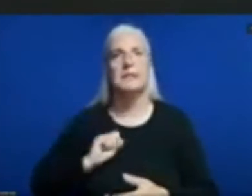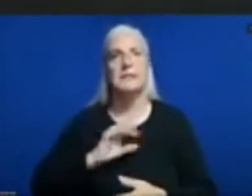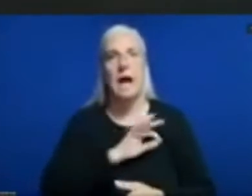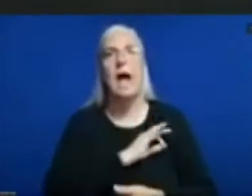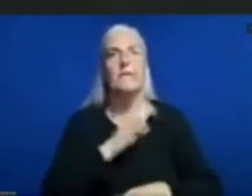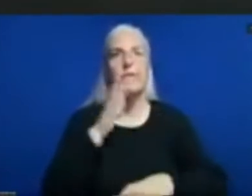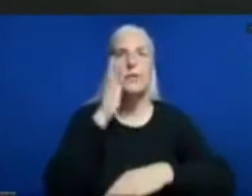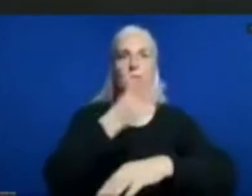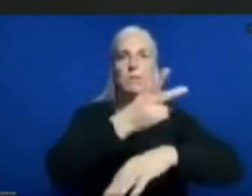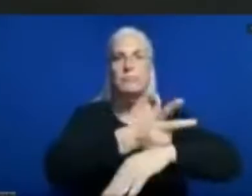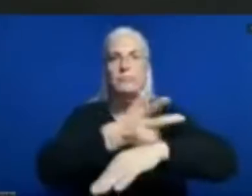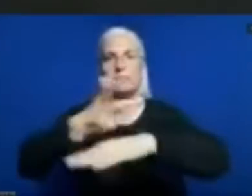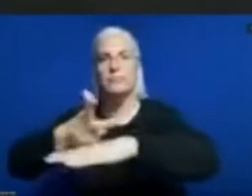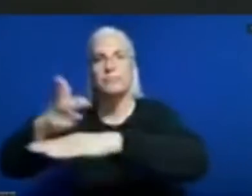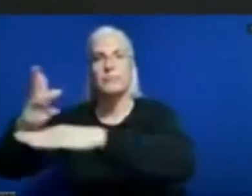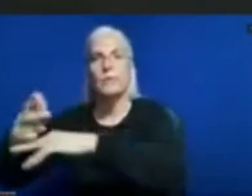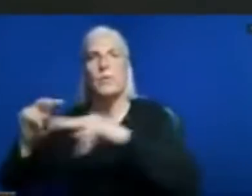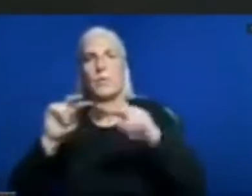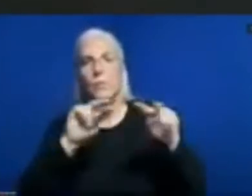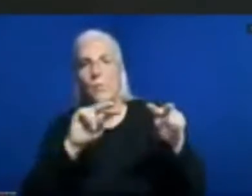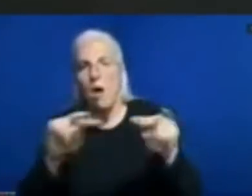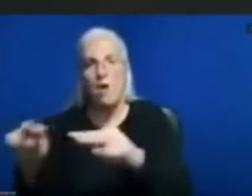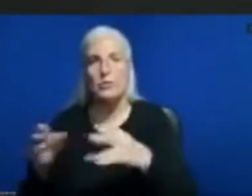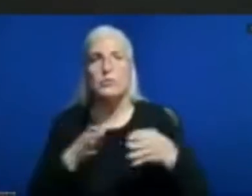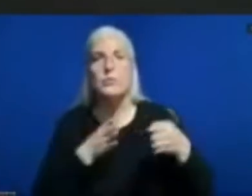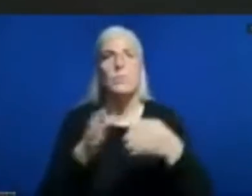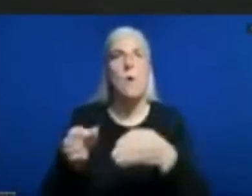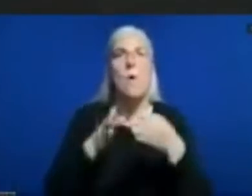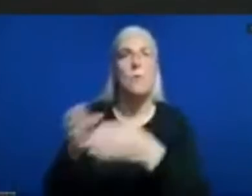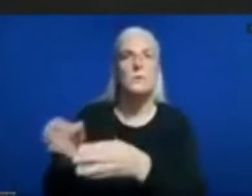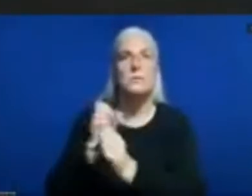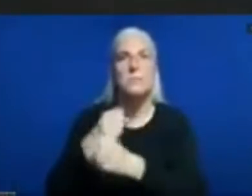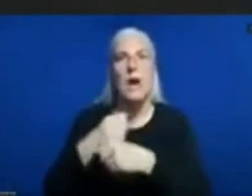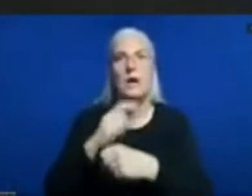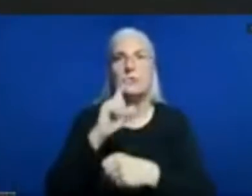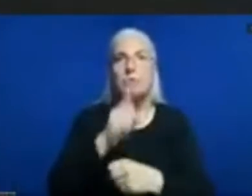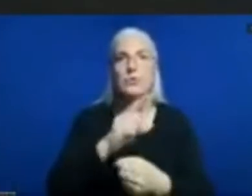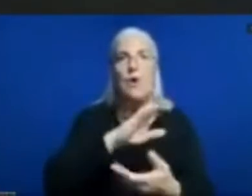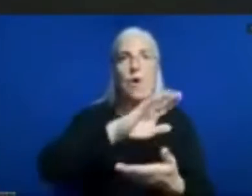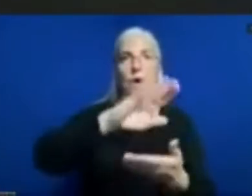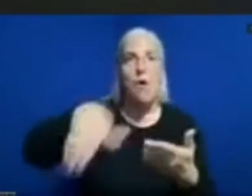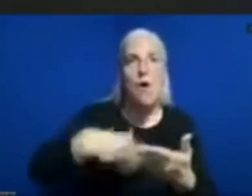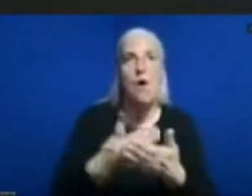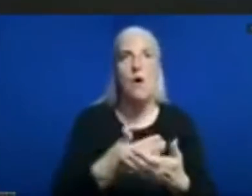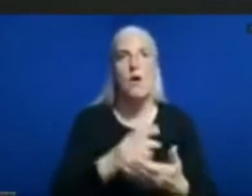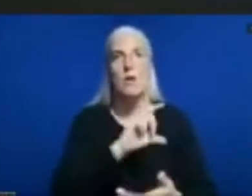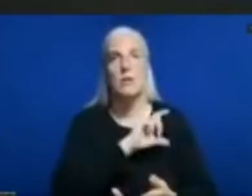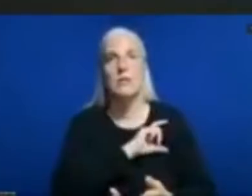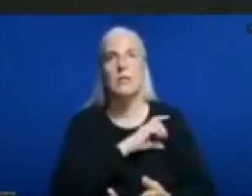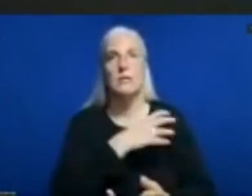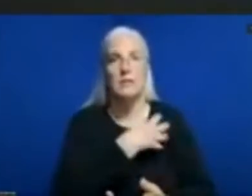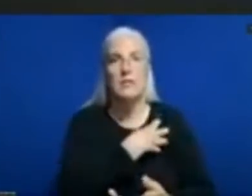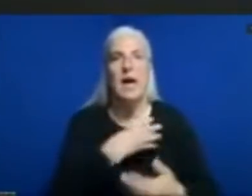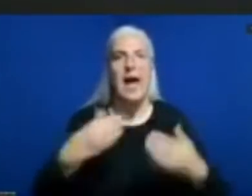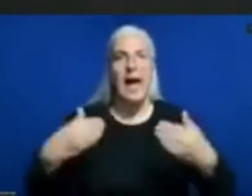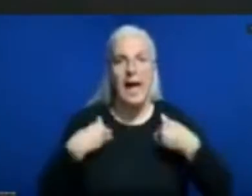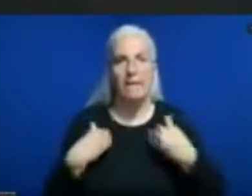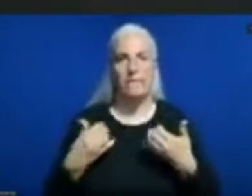They can shift their officers around depending on what has to be done. So they are integral with this